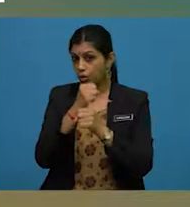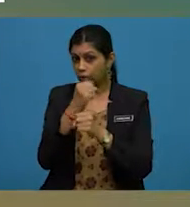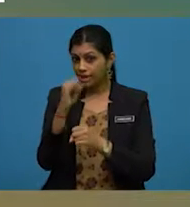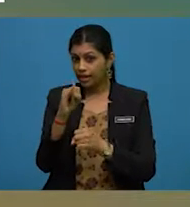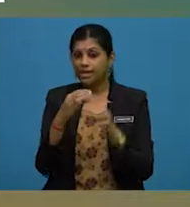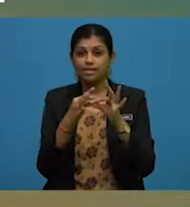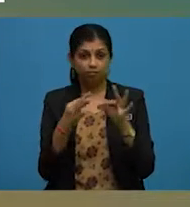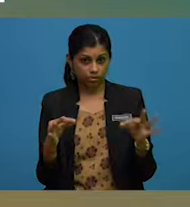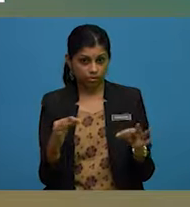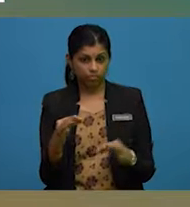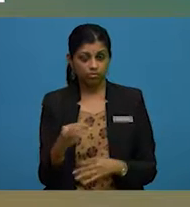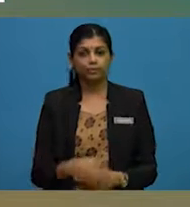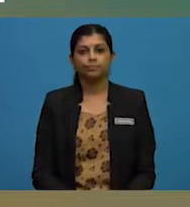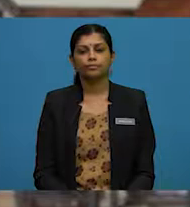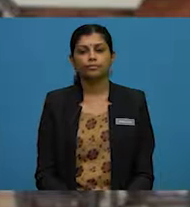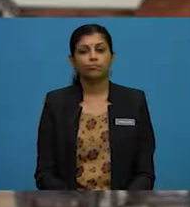sentence.